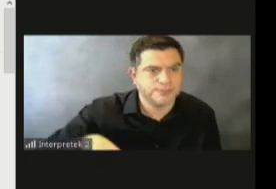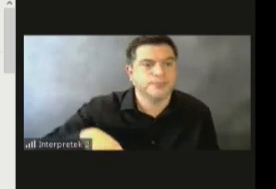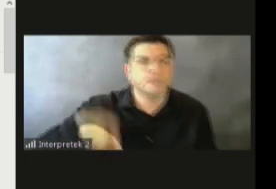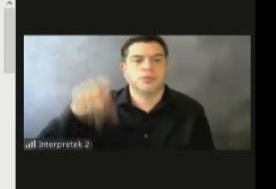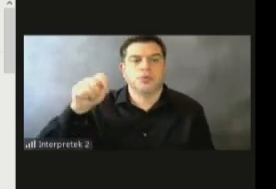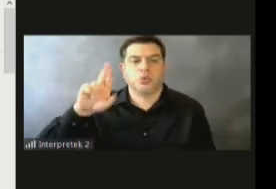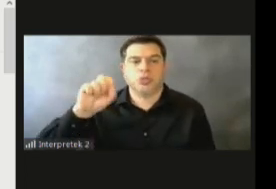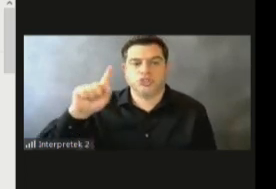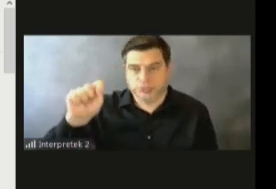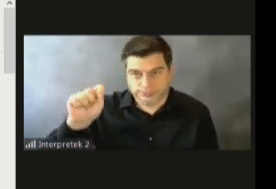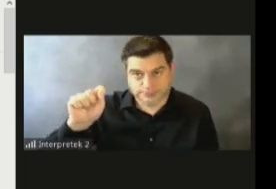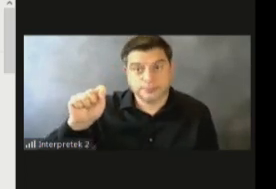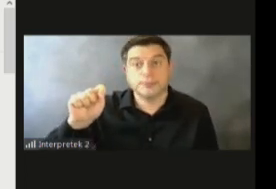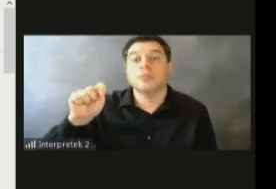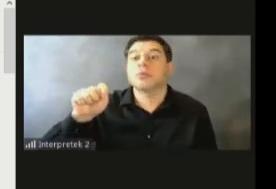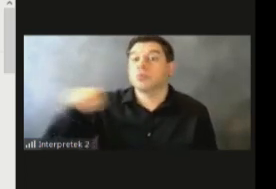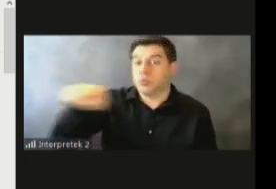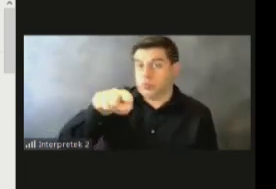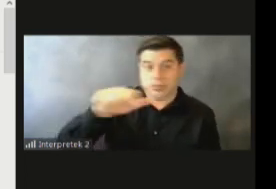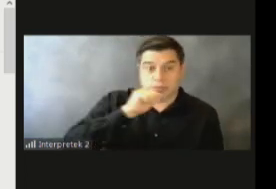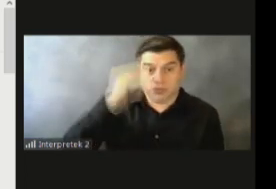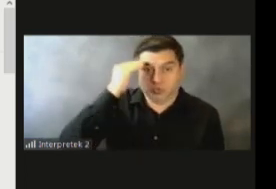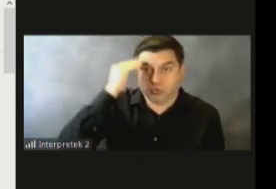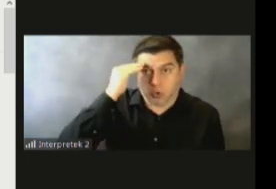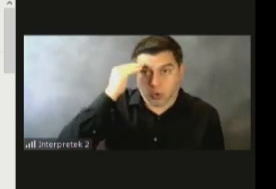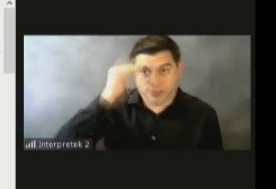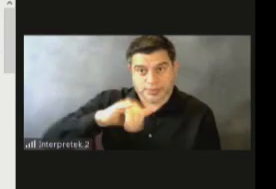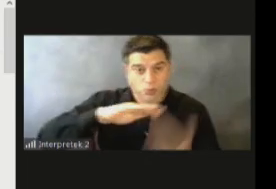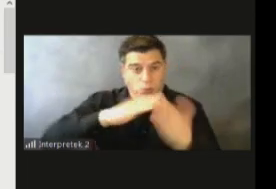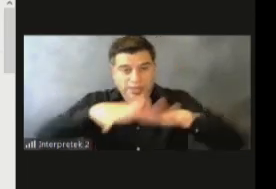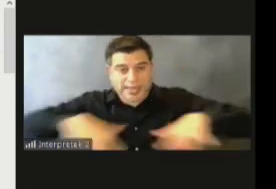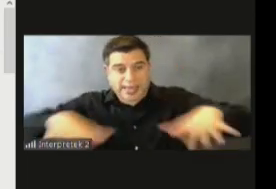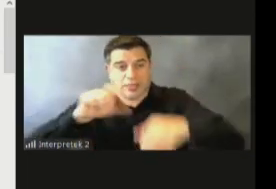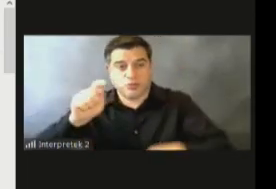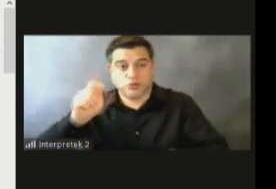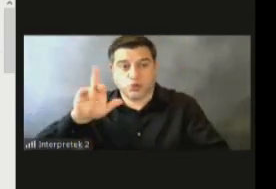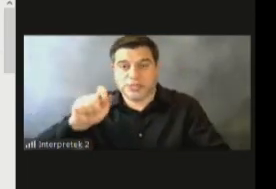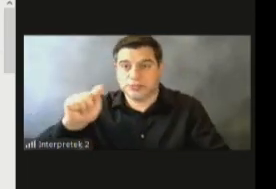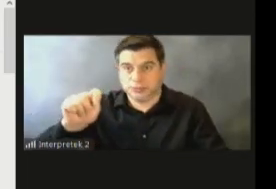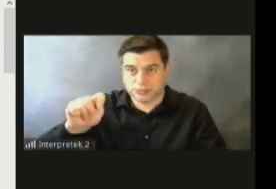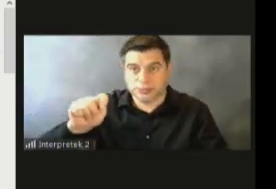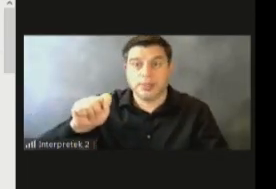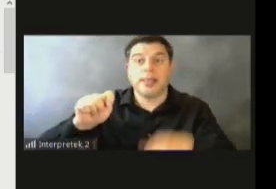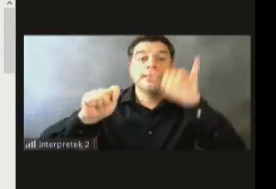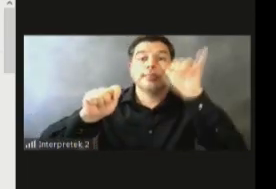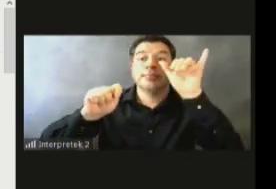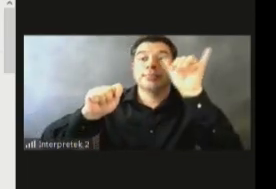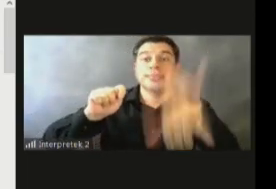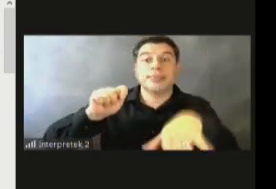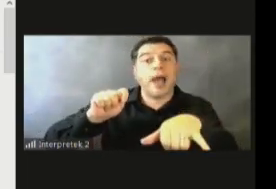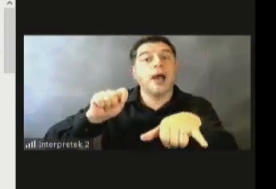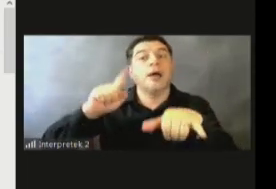trust, it is a strategy for permanent affordability that takes land out of the speculative